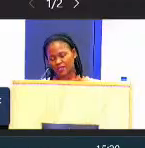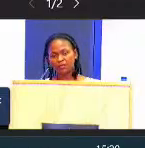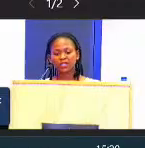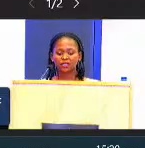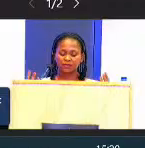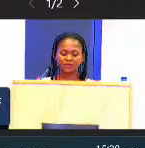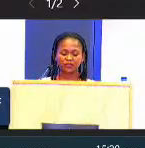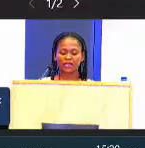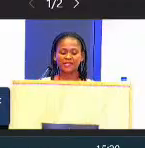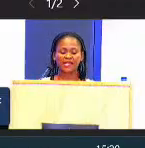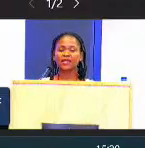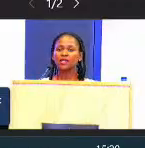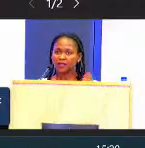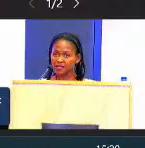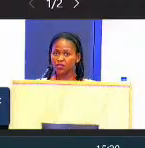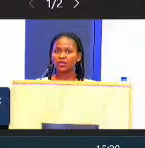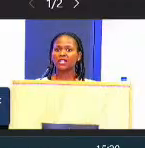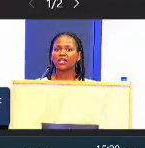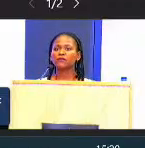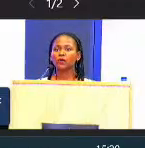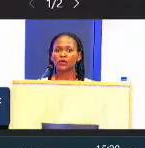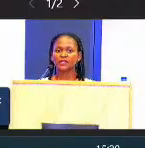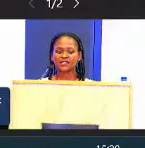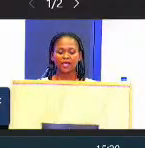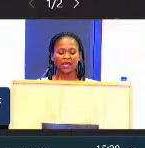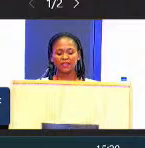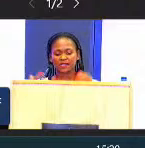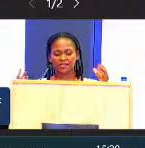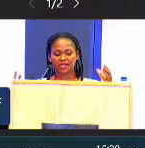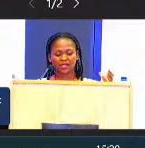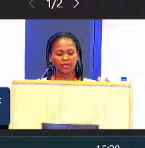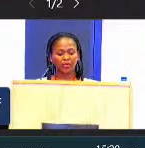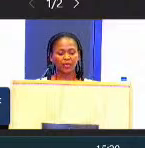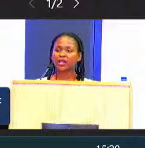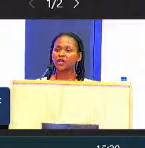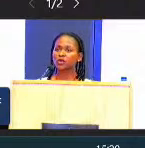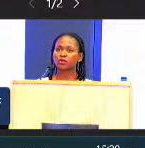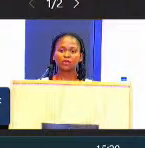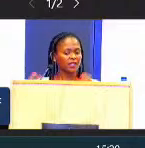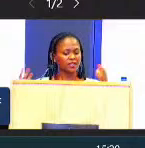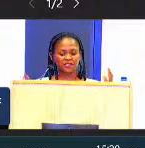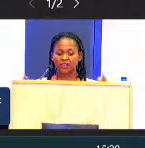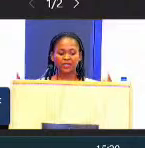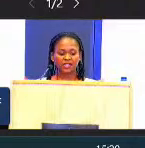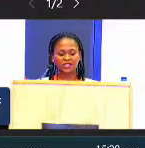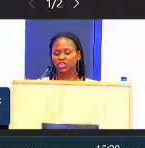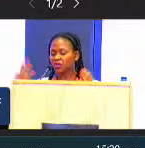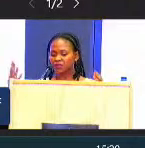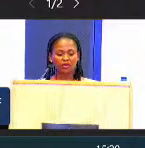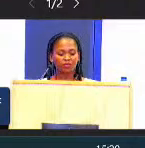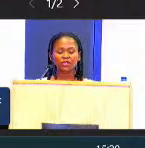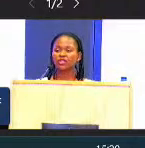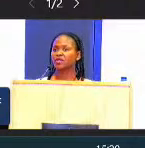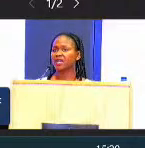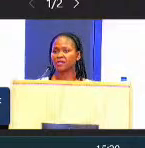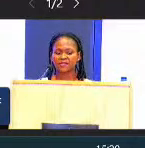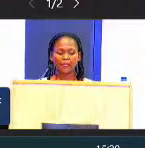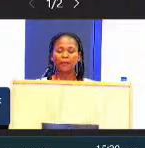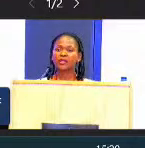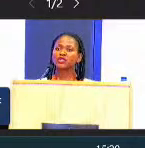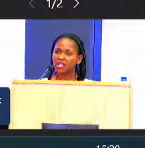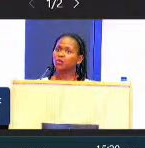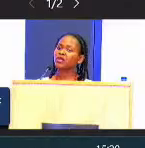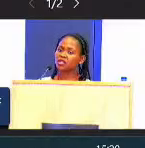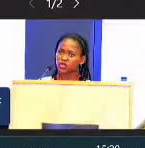is chemical, if you want to say. There's nuclear, of course, and there's there's various, geothermal, you name it.